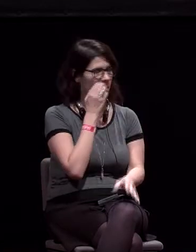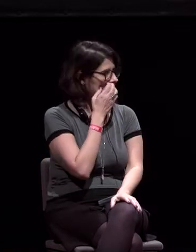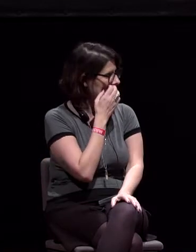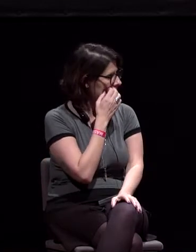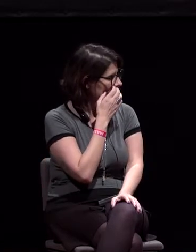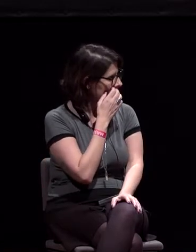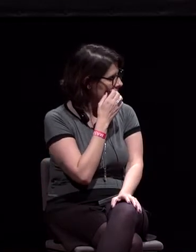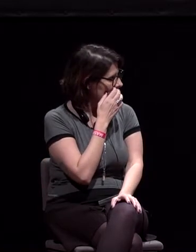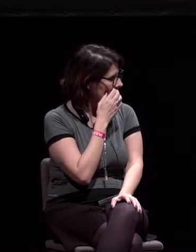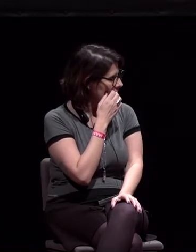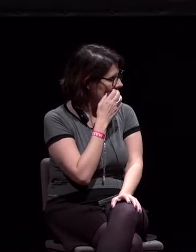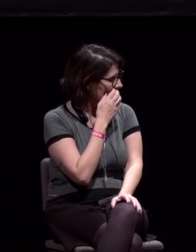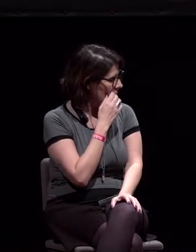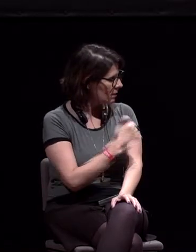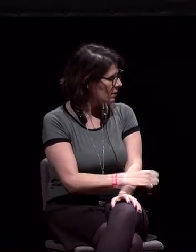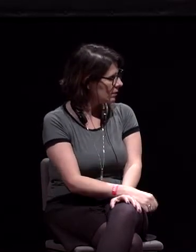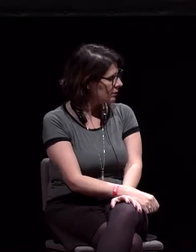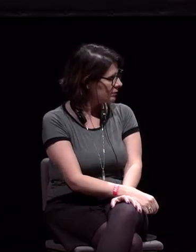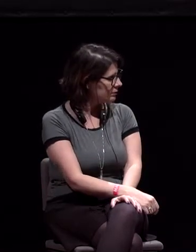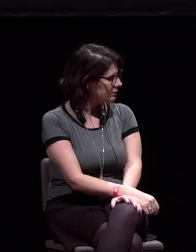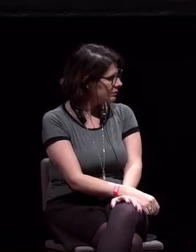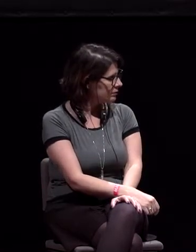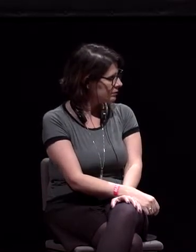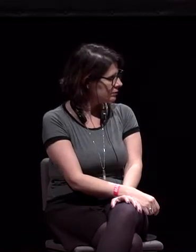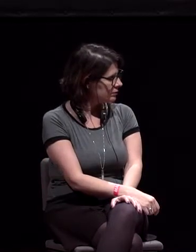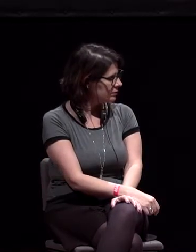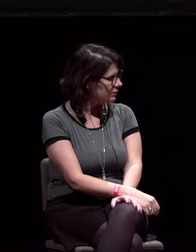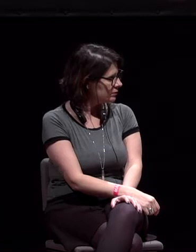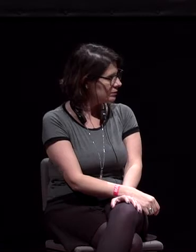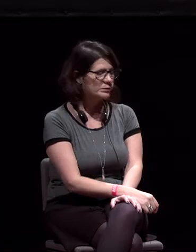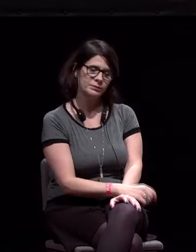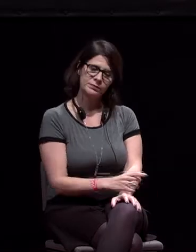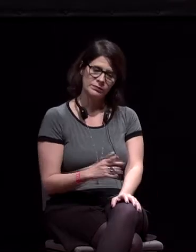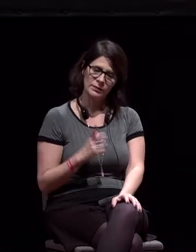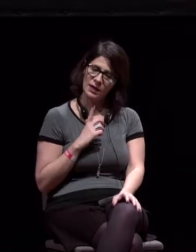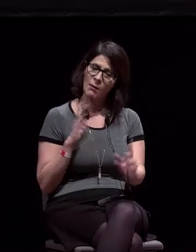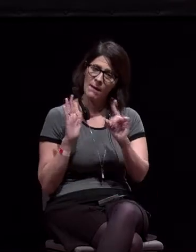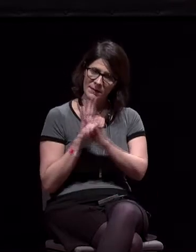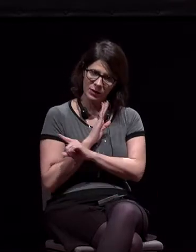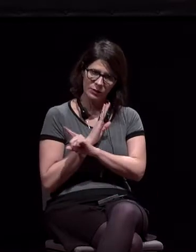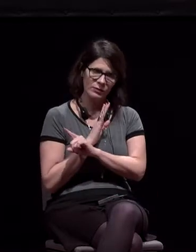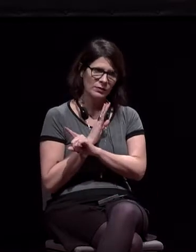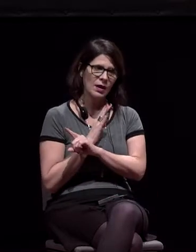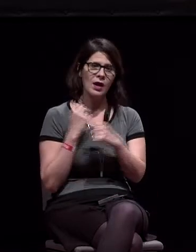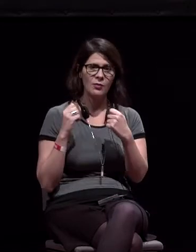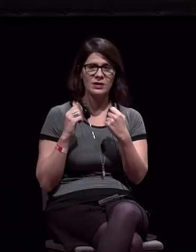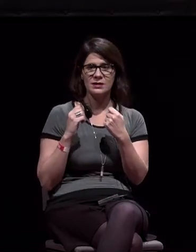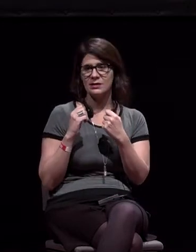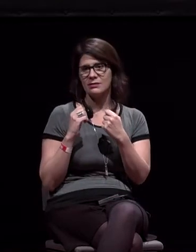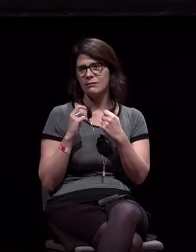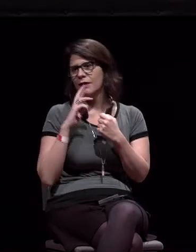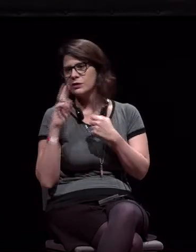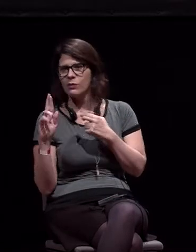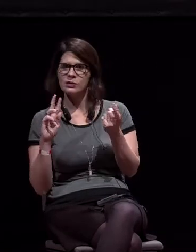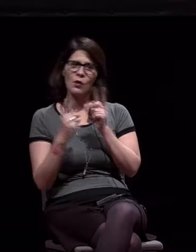contesta. Muito bem. Aqui é uma pergunta que eu vou ter que contradizer a pergunta, porque a